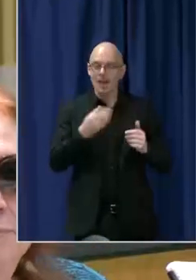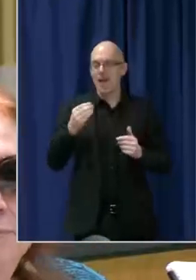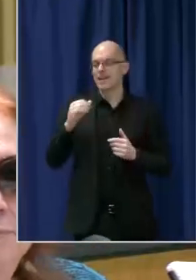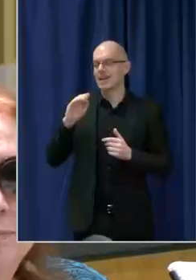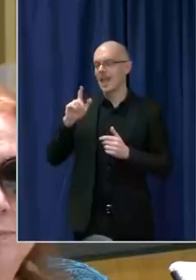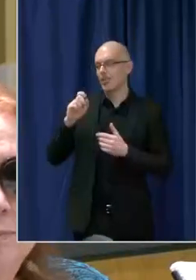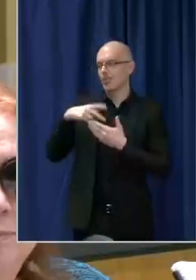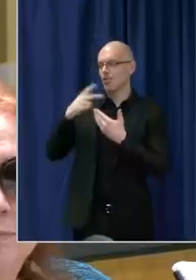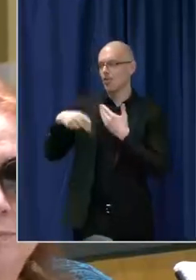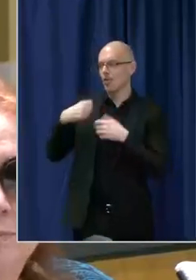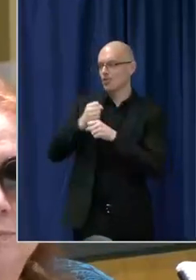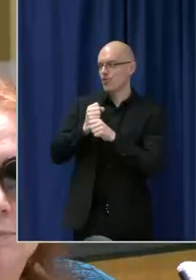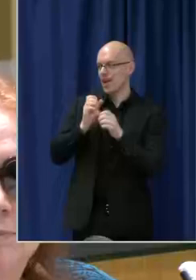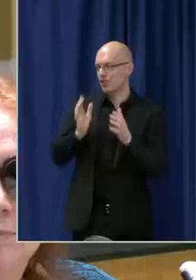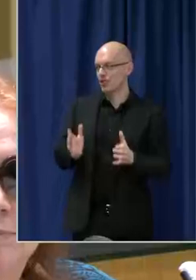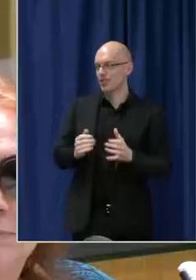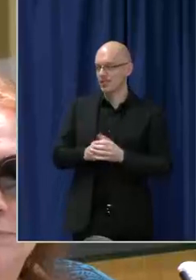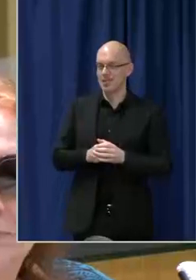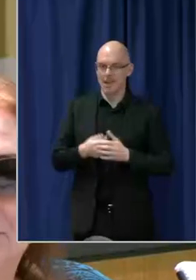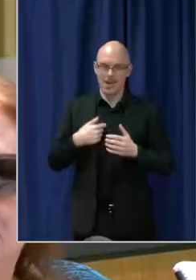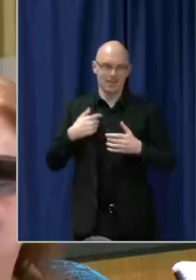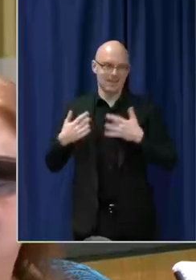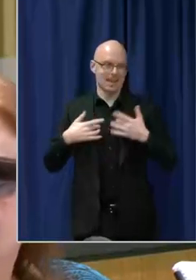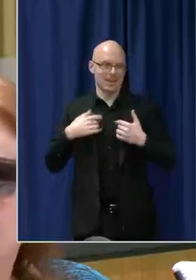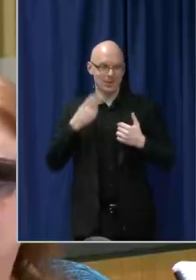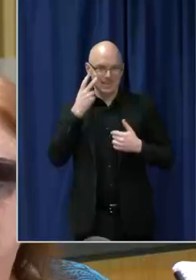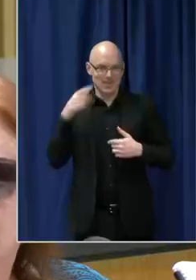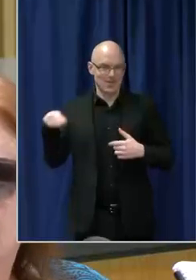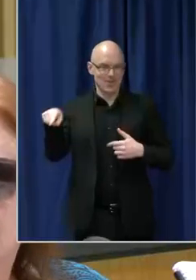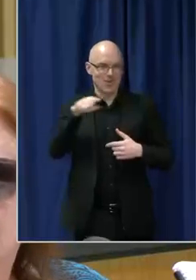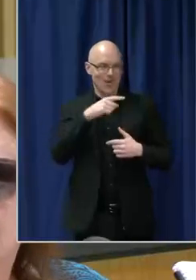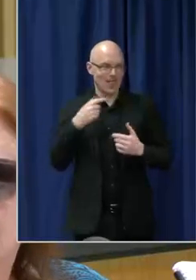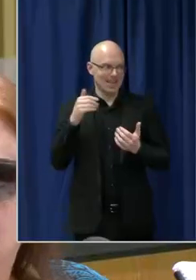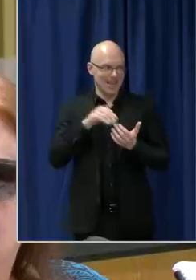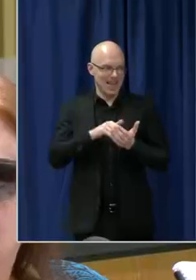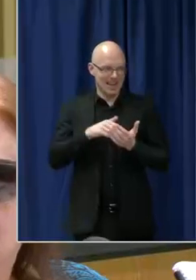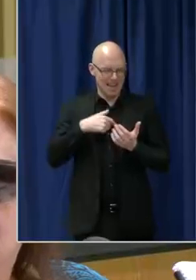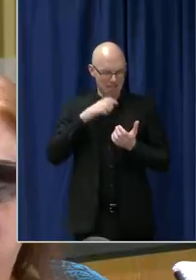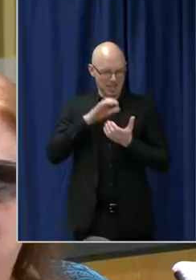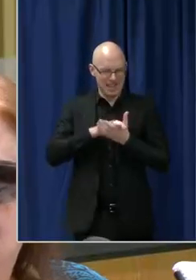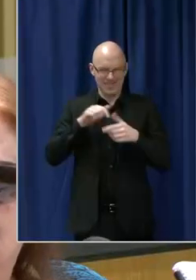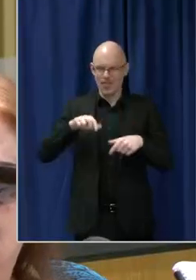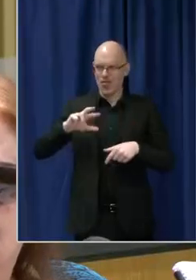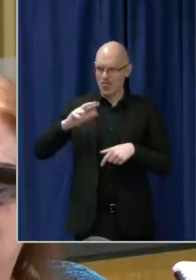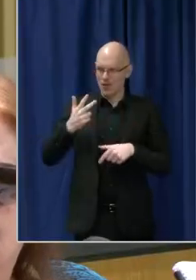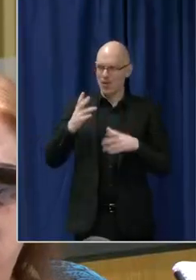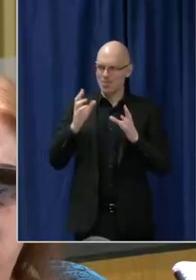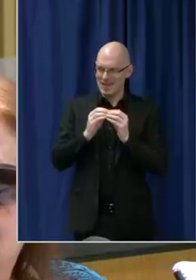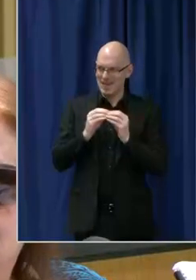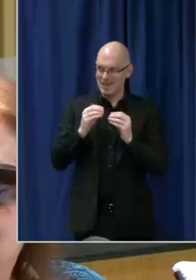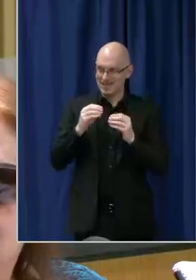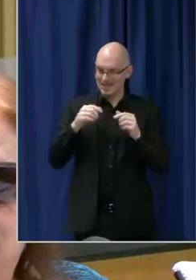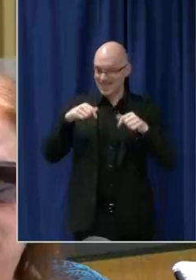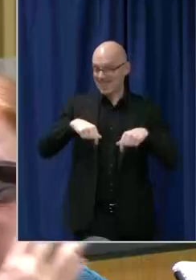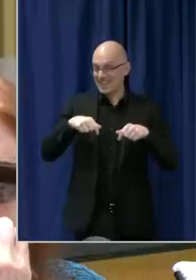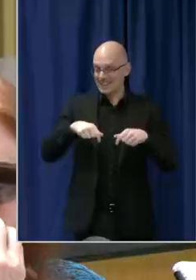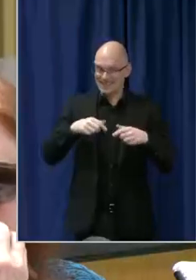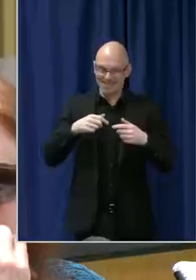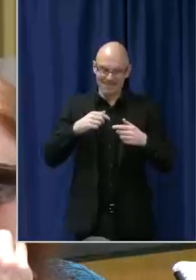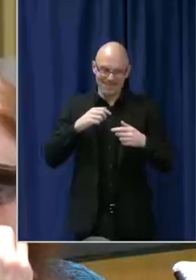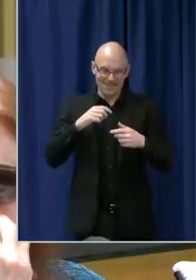am very excited to see you all again. I think this is the third meeting in this incarnation of the DAC.